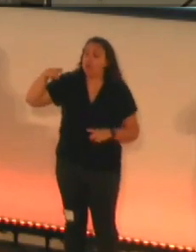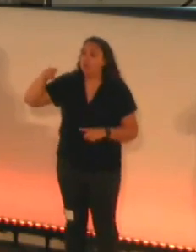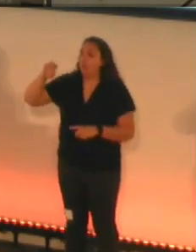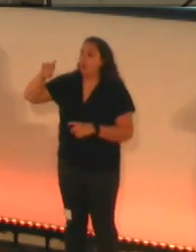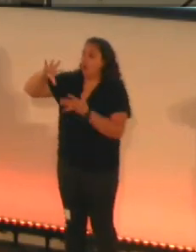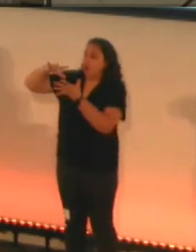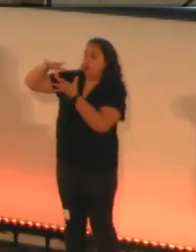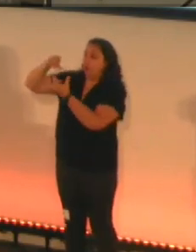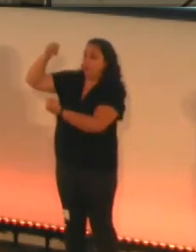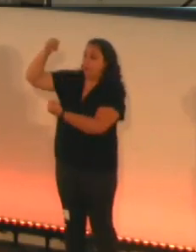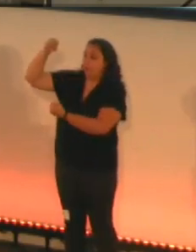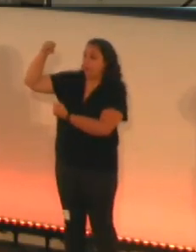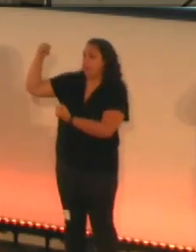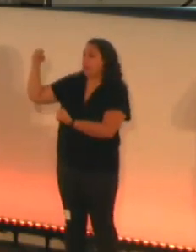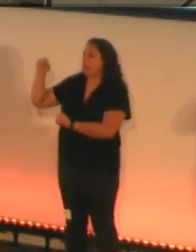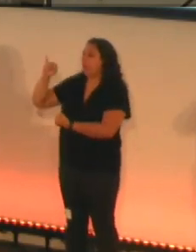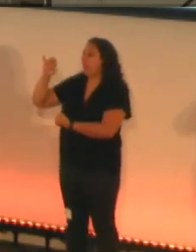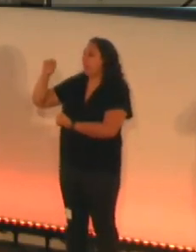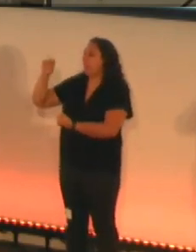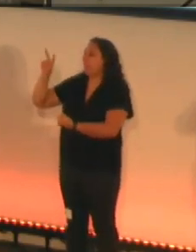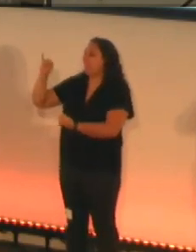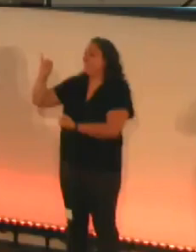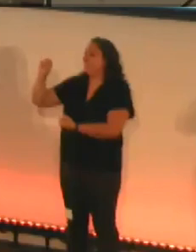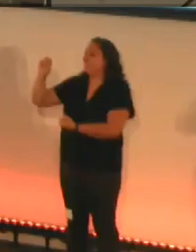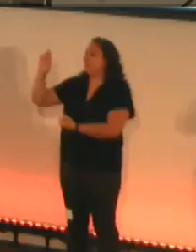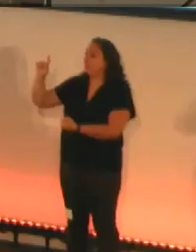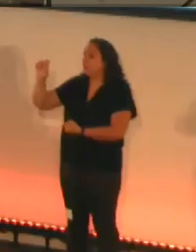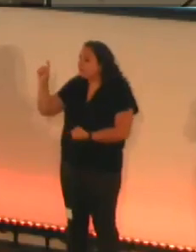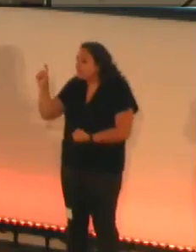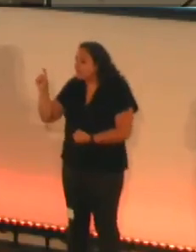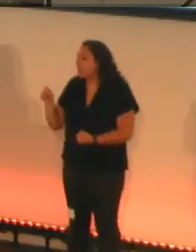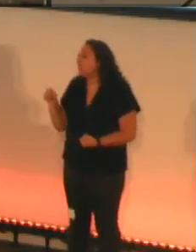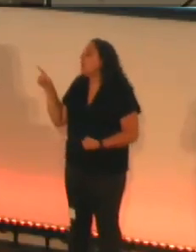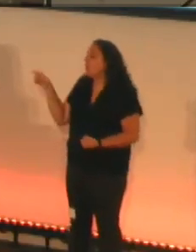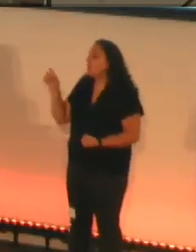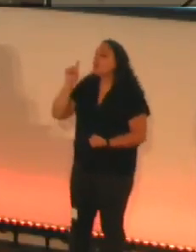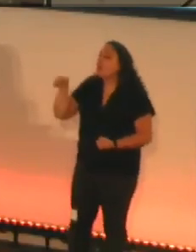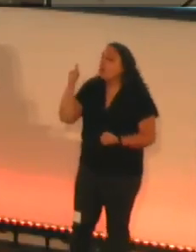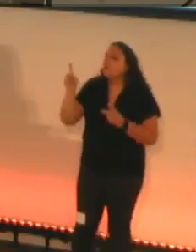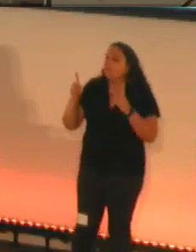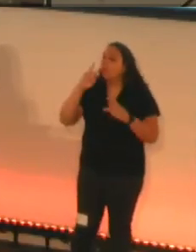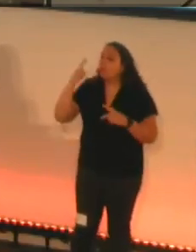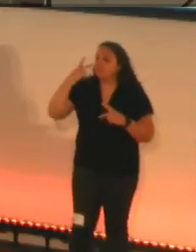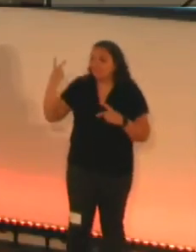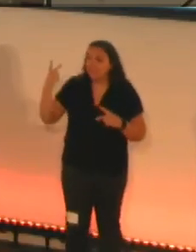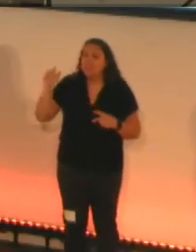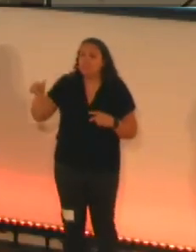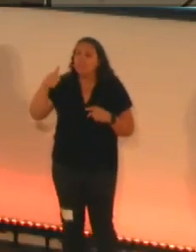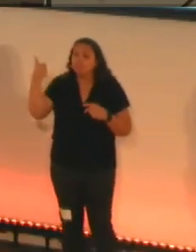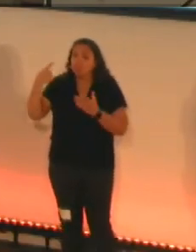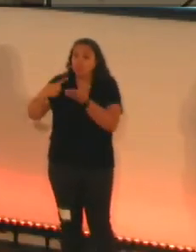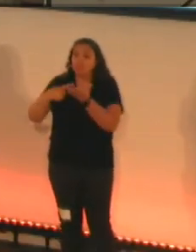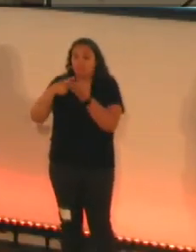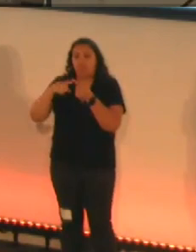like guides, like I'm curious about that. Yeah. Yeah. So as far as what other people would see of the guide, there was a lot of discussion from participants on